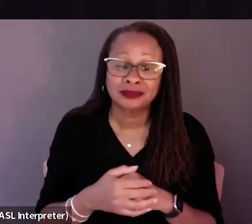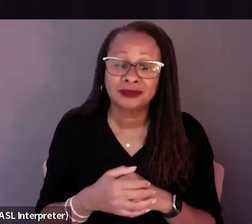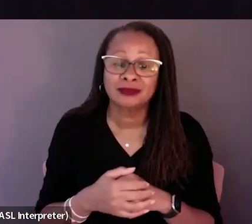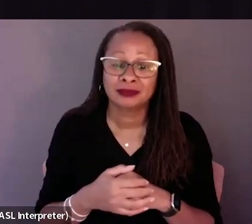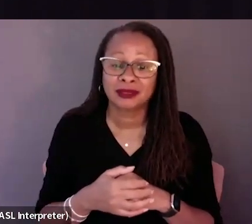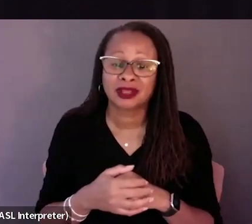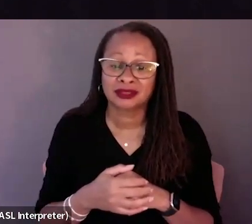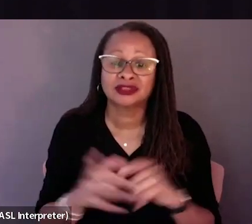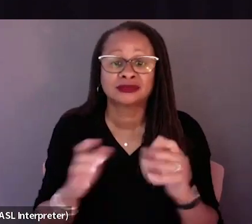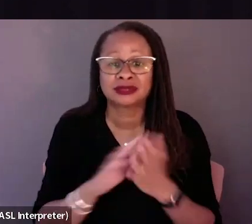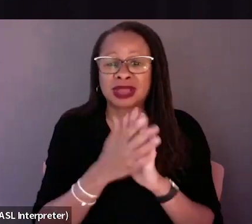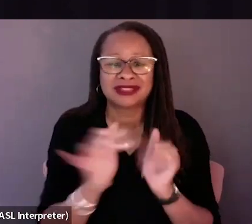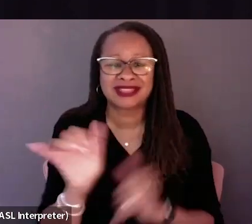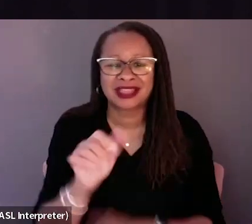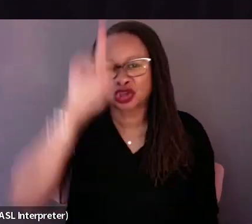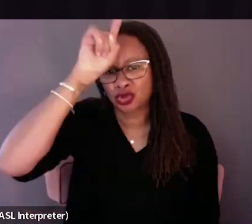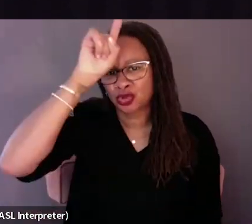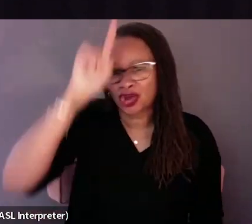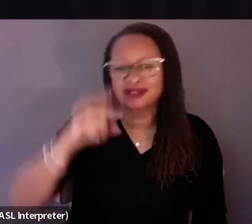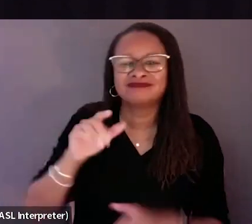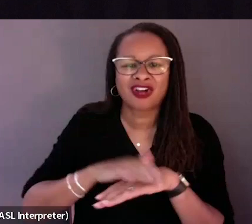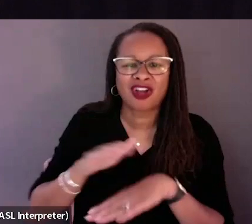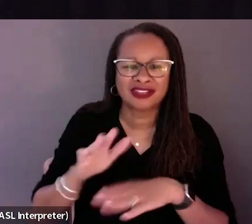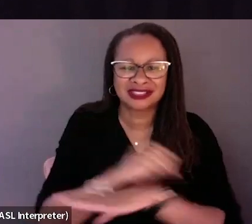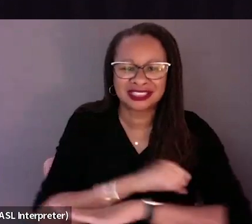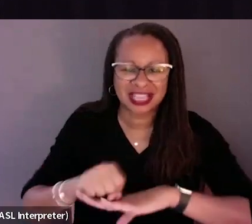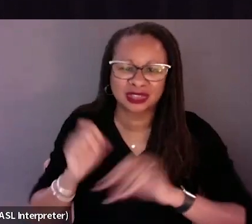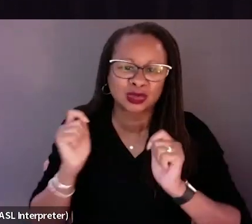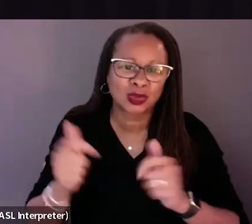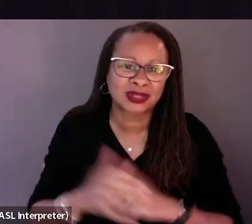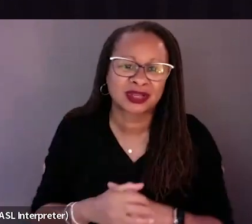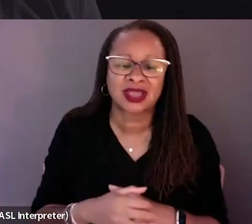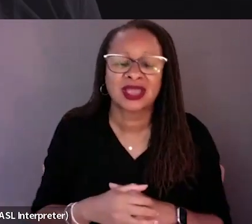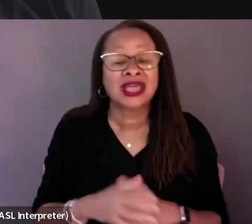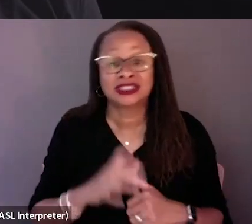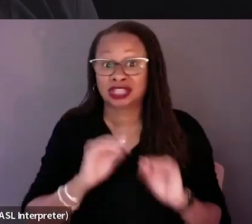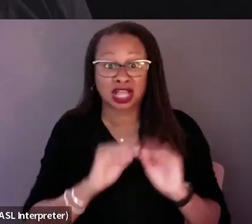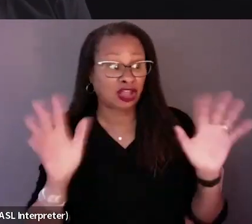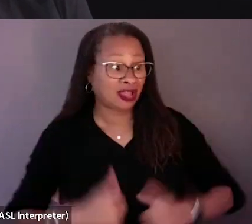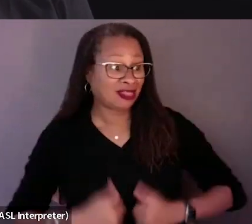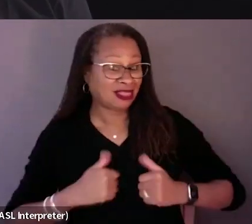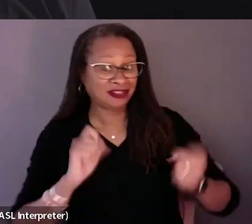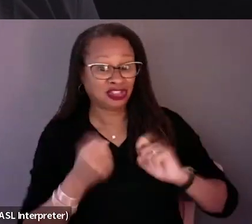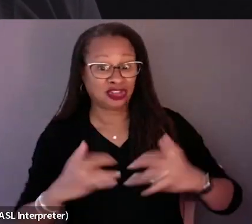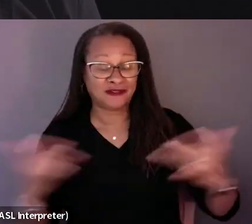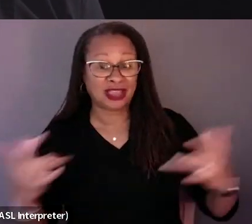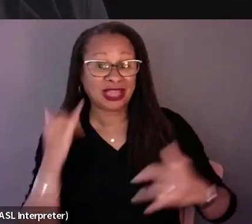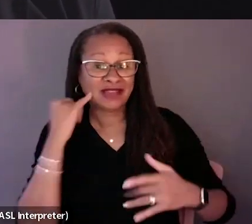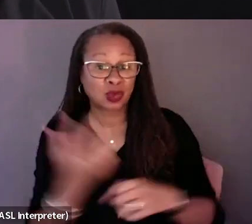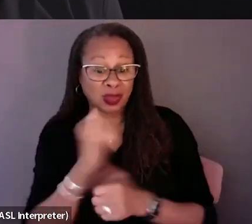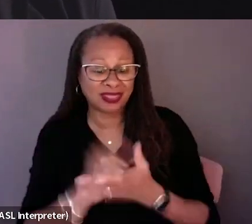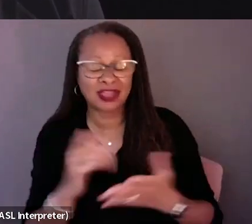like unicorns who are on stage. Yes, I mean, it's clearly a life-changing event, because if you win that, I mean, your career